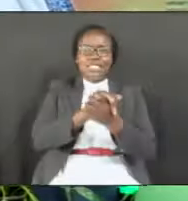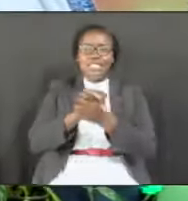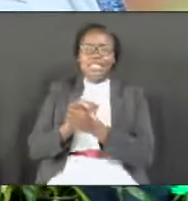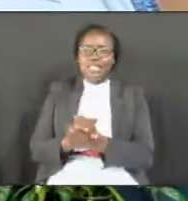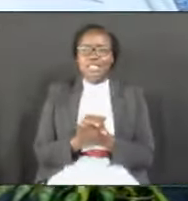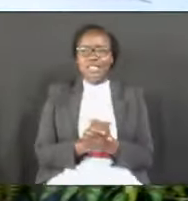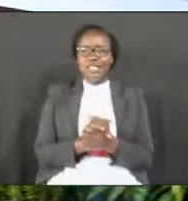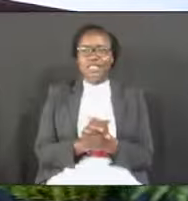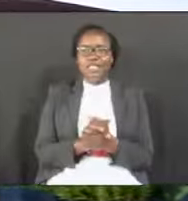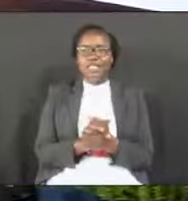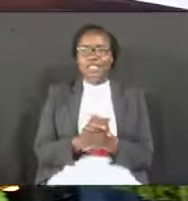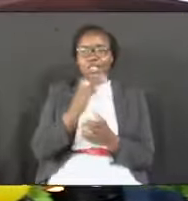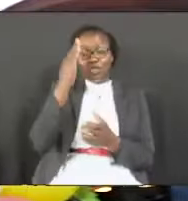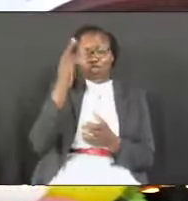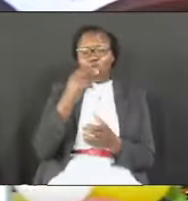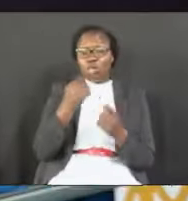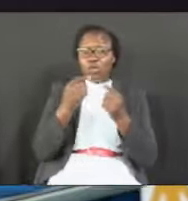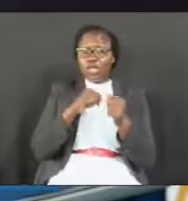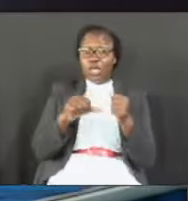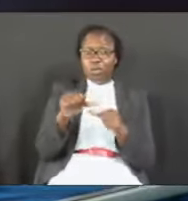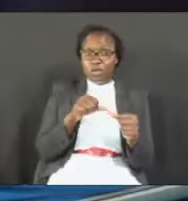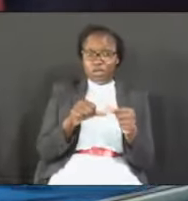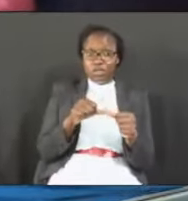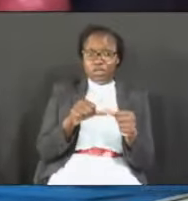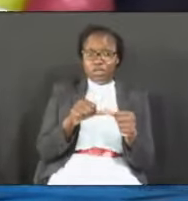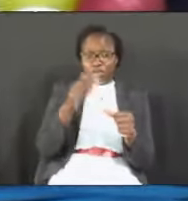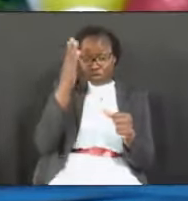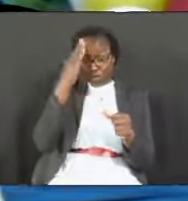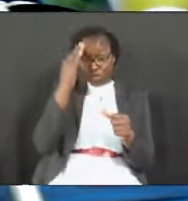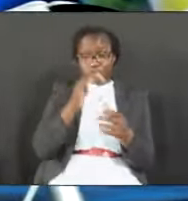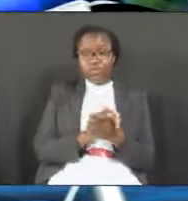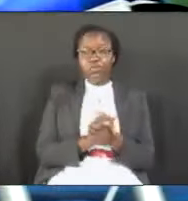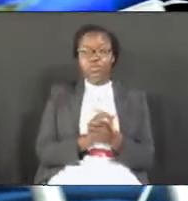You know who I'm talking about. You know it.